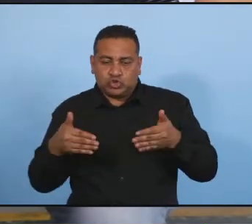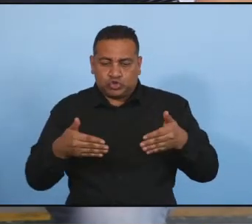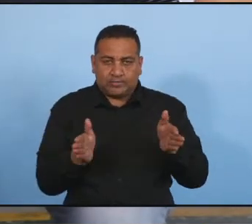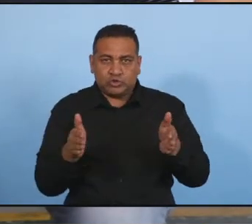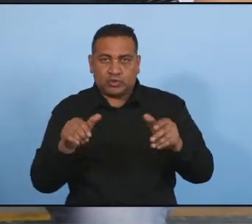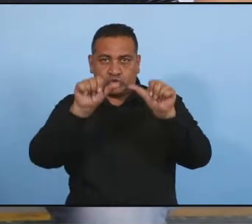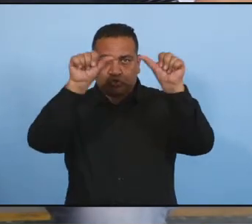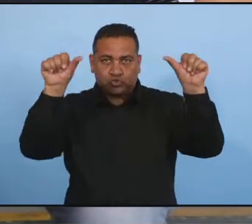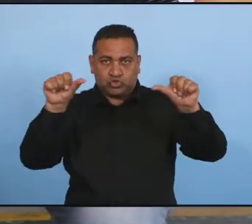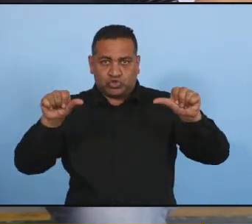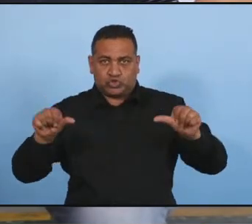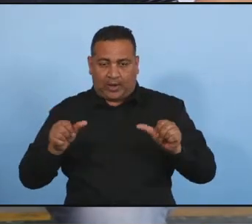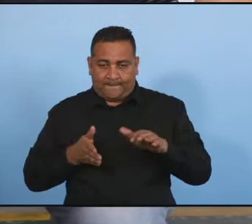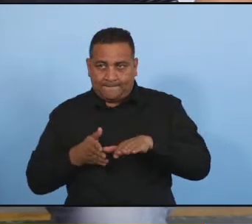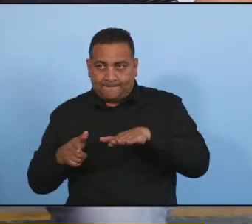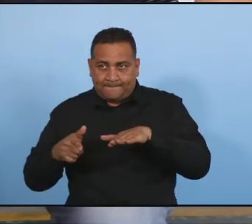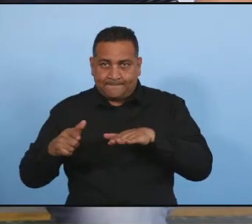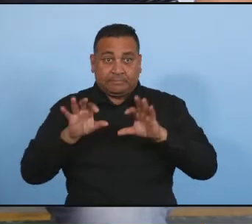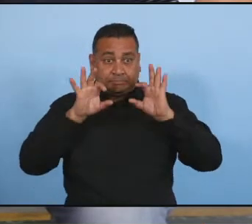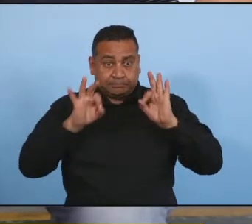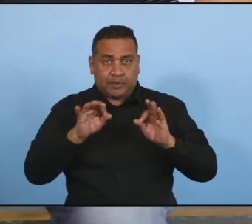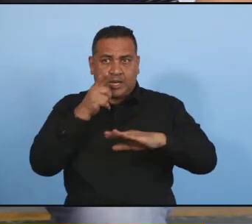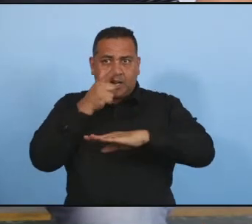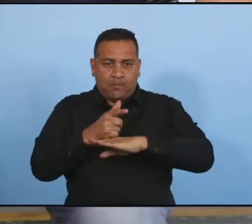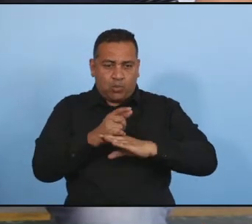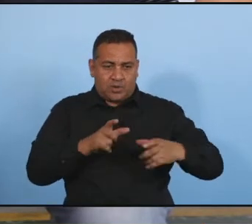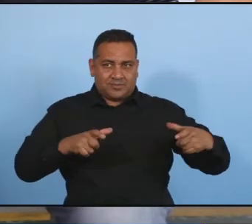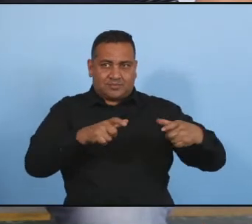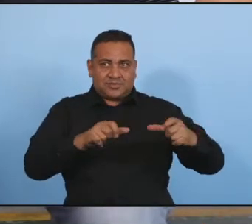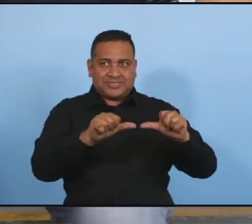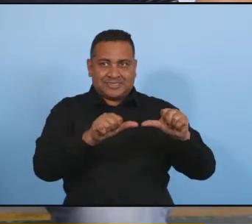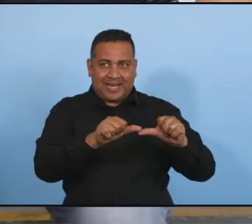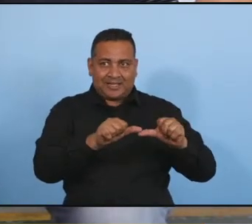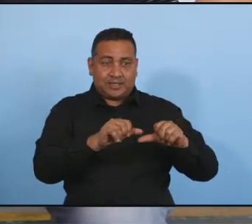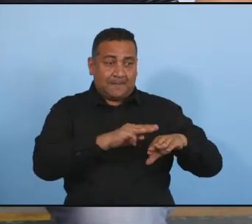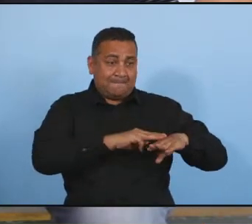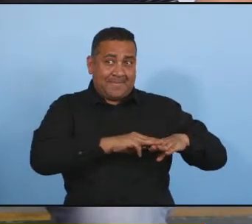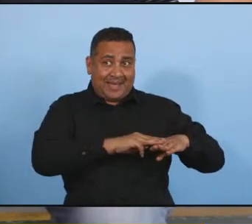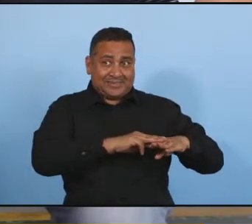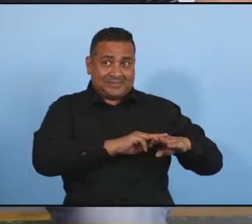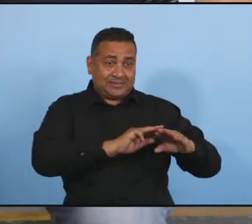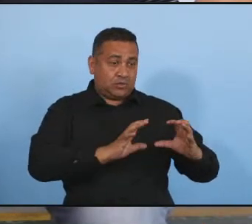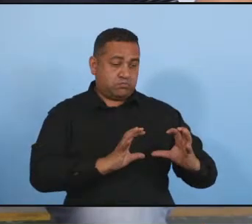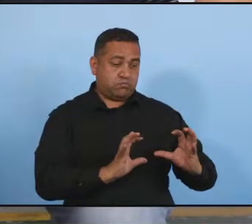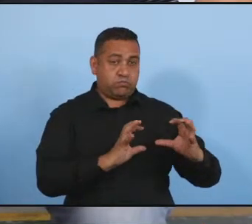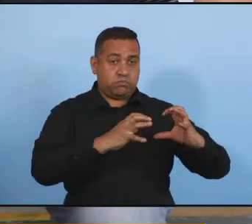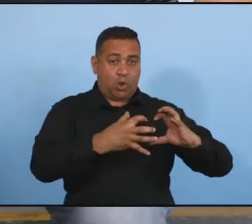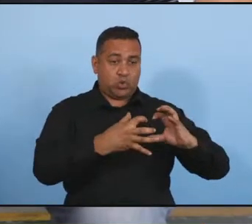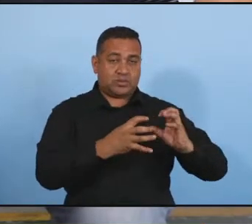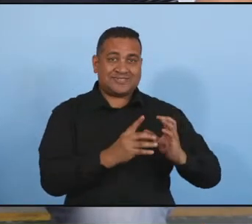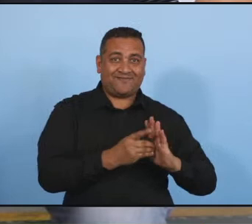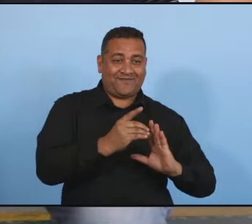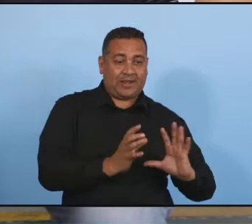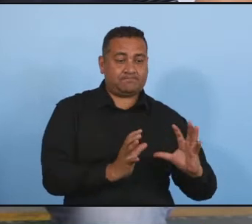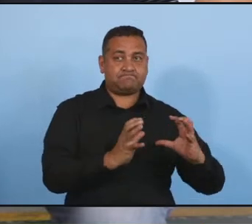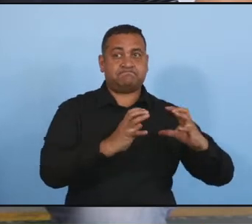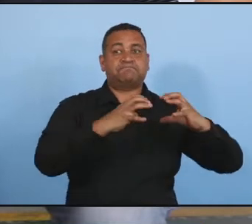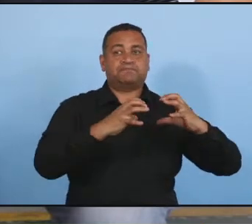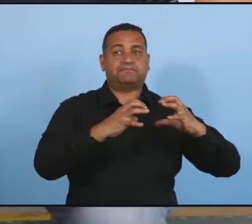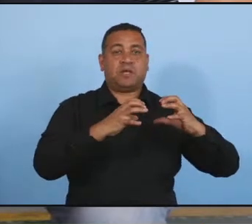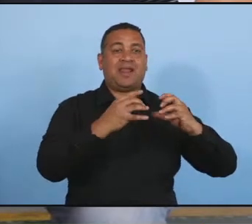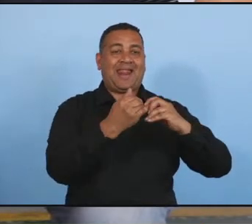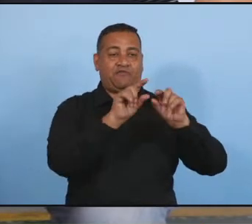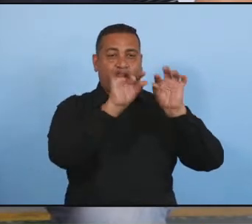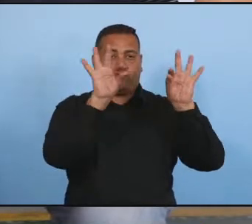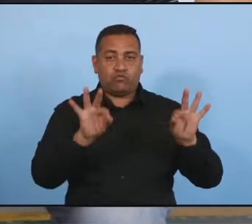holder. Yeah. And then the plastic will flow inside that pocket and form the final product. So it's part of